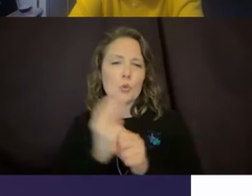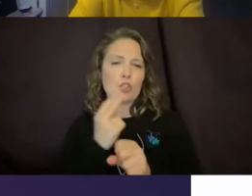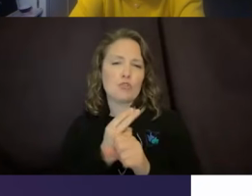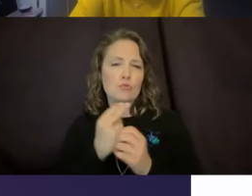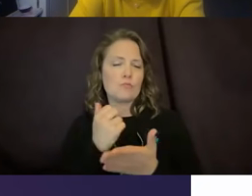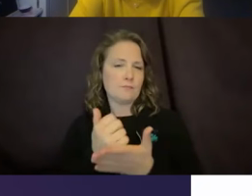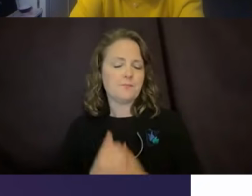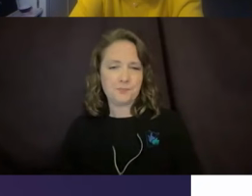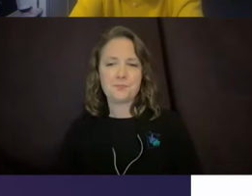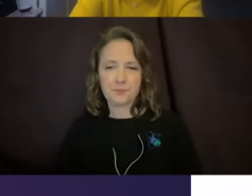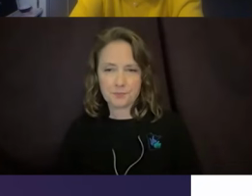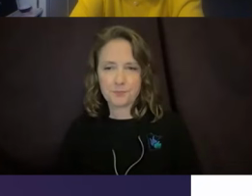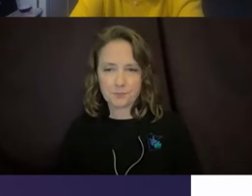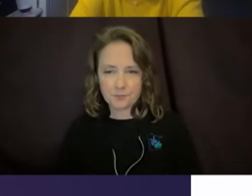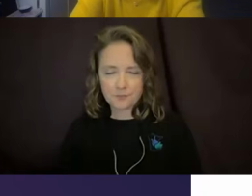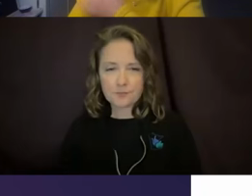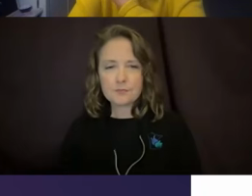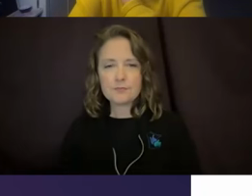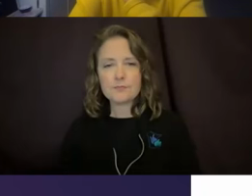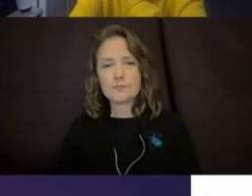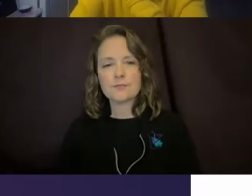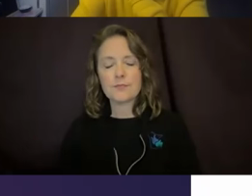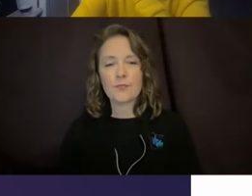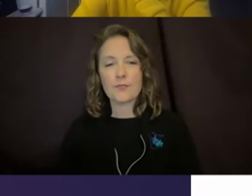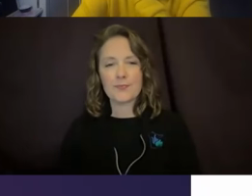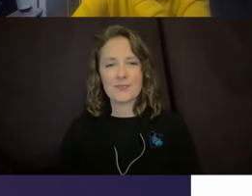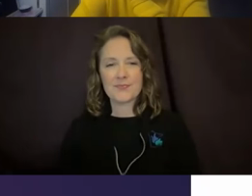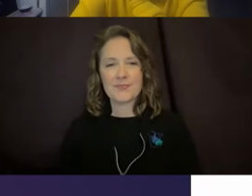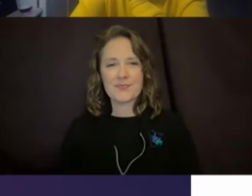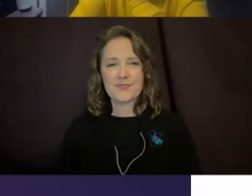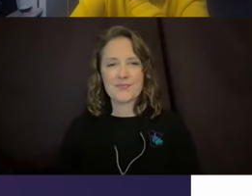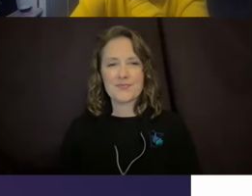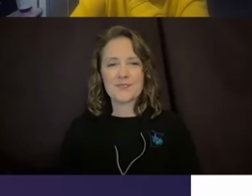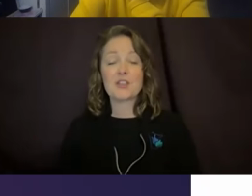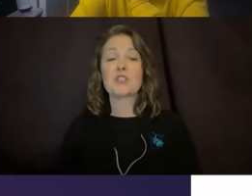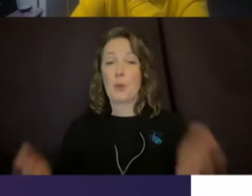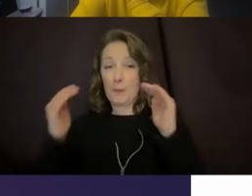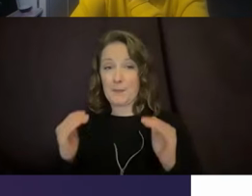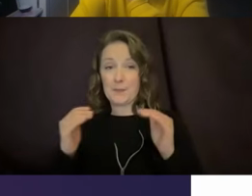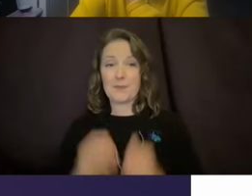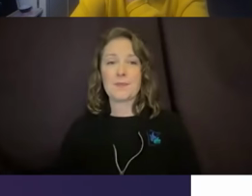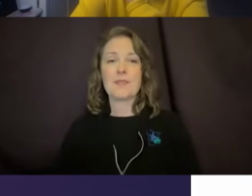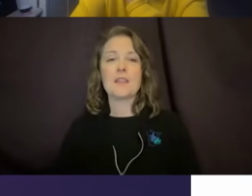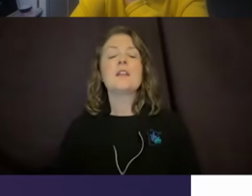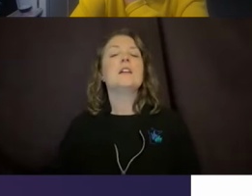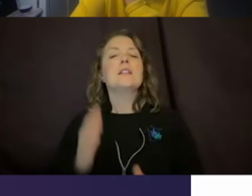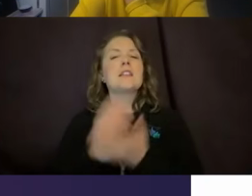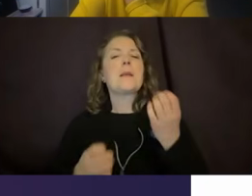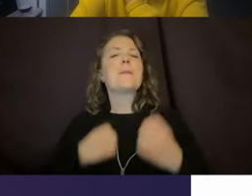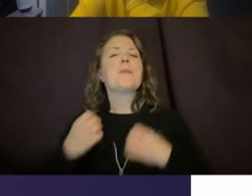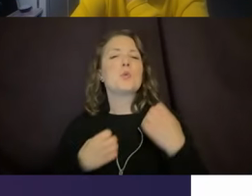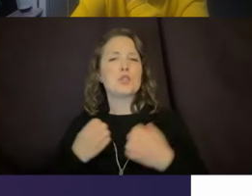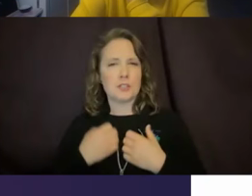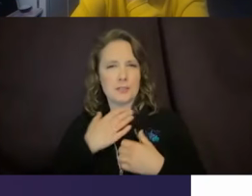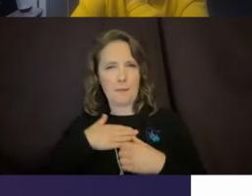come with experiencing or being exposed to abuse. So moving on to some emotions. So what emotions